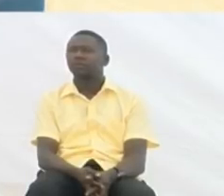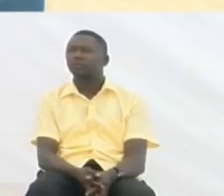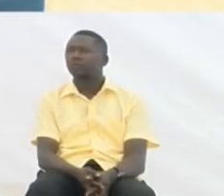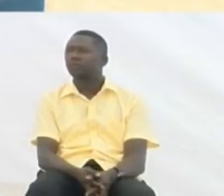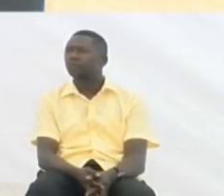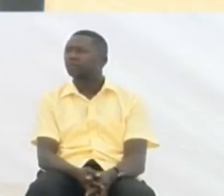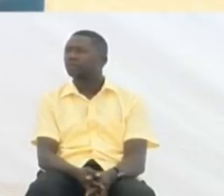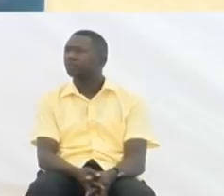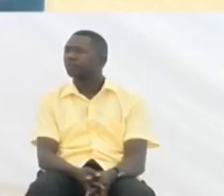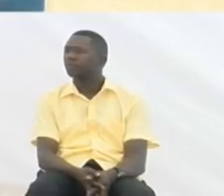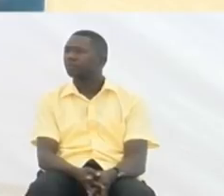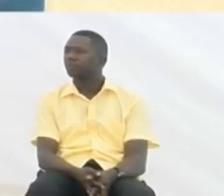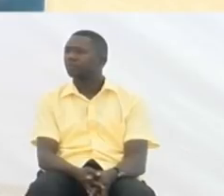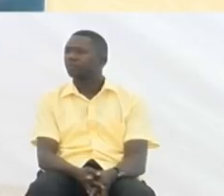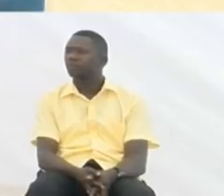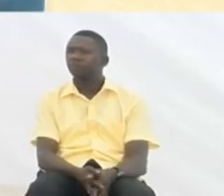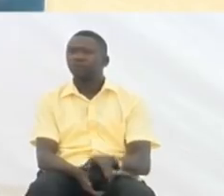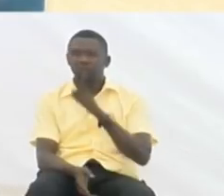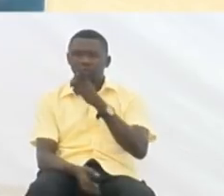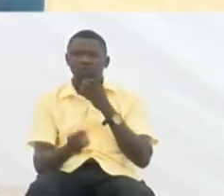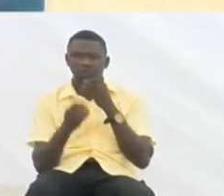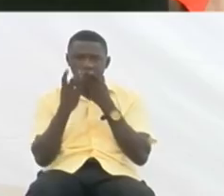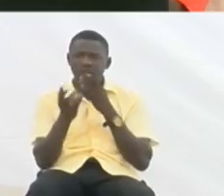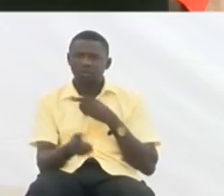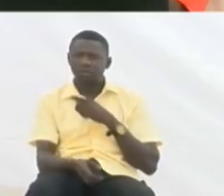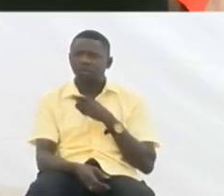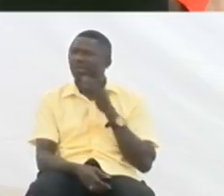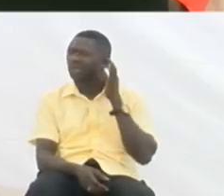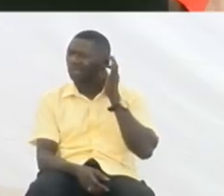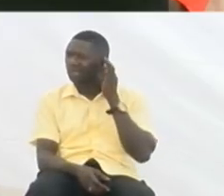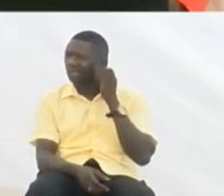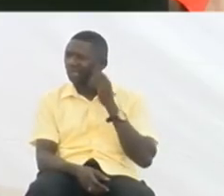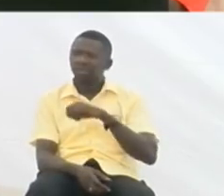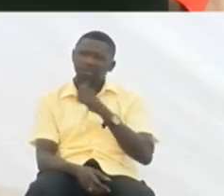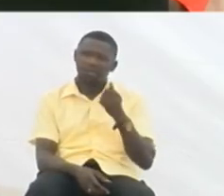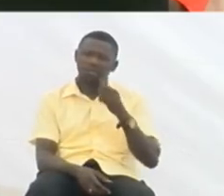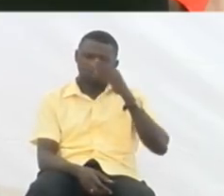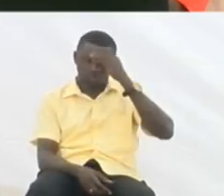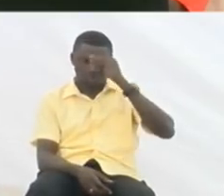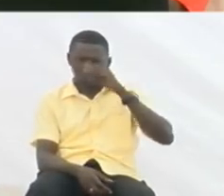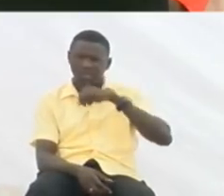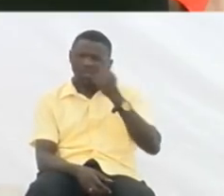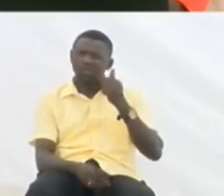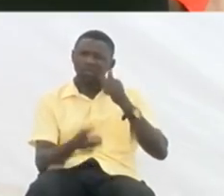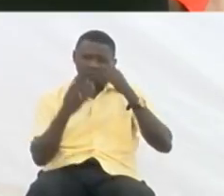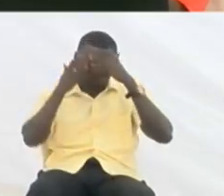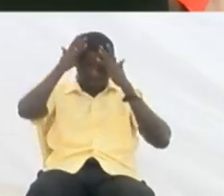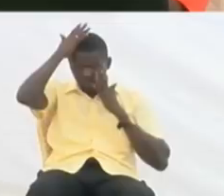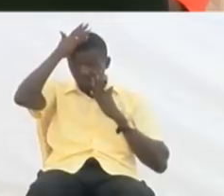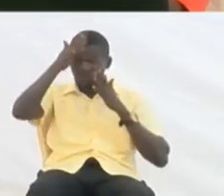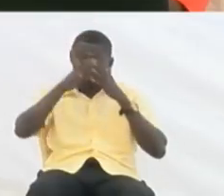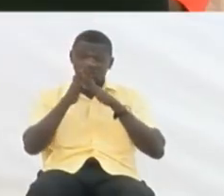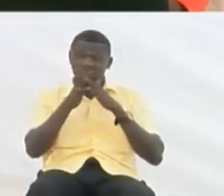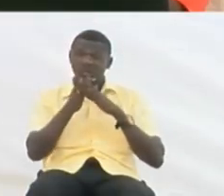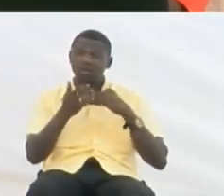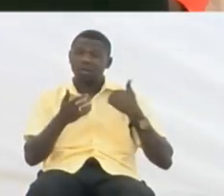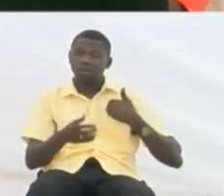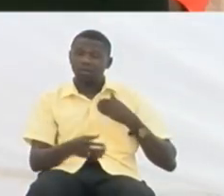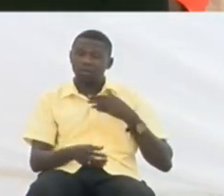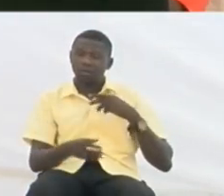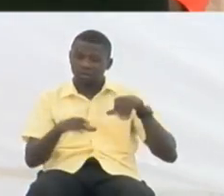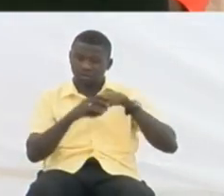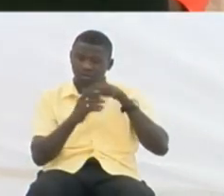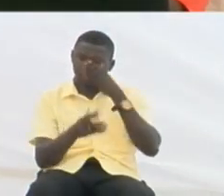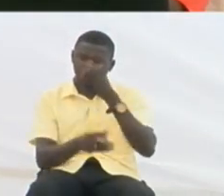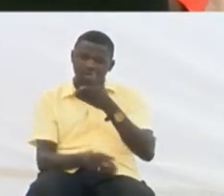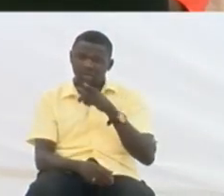You said there were girls and boys, and soldiers amongst them. These boys and girls, do